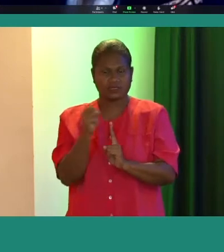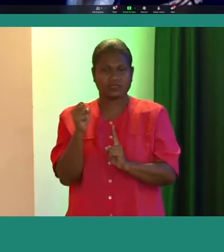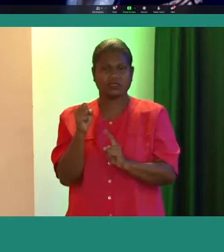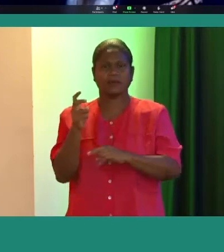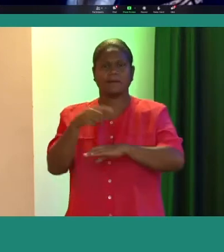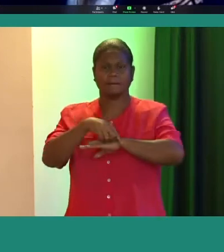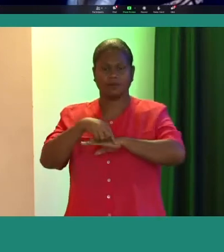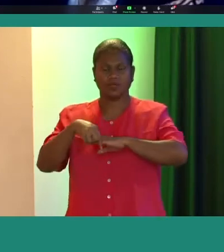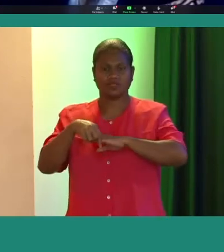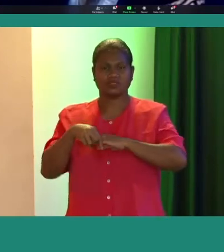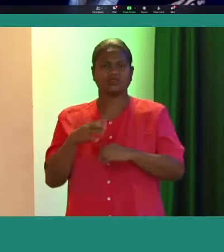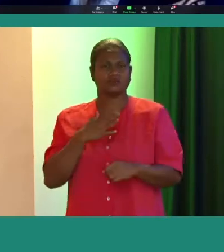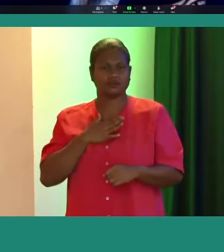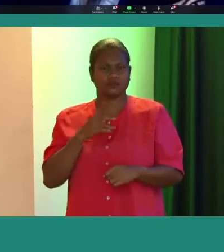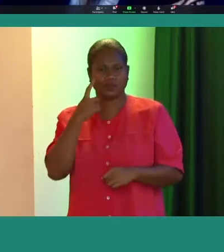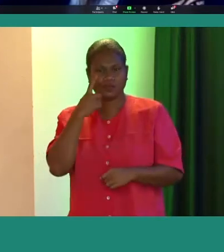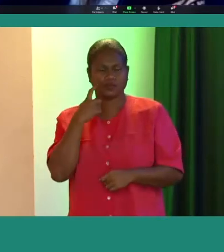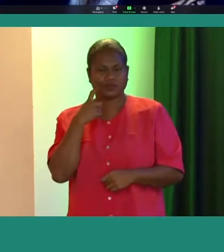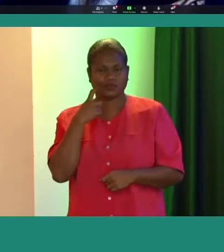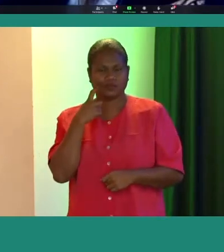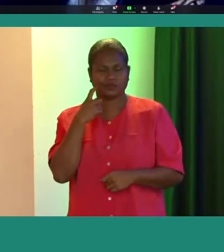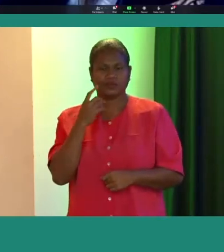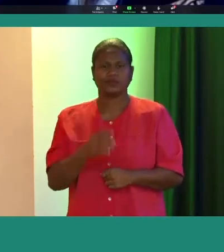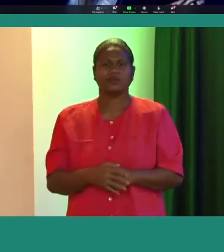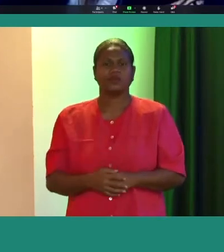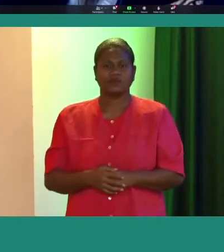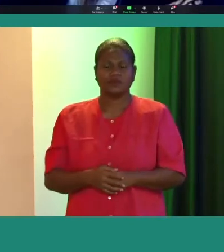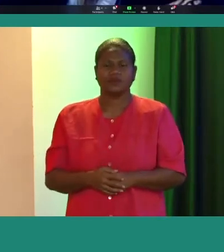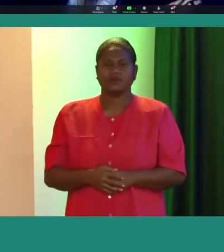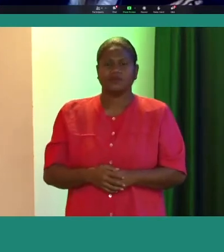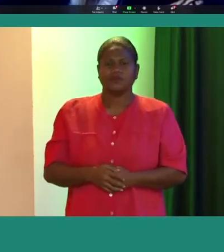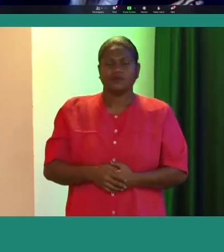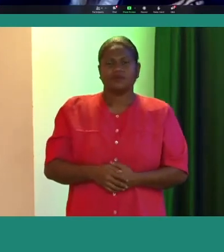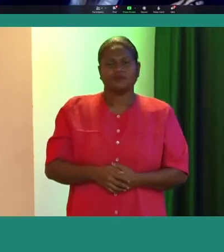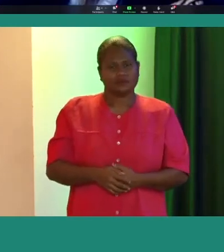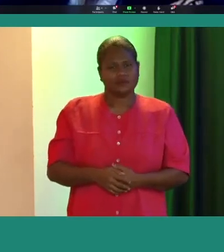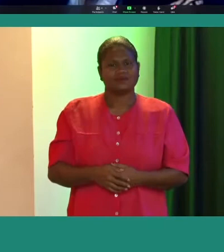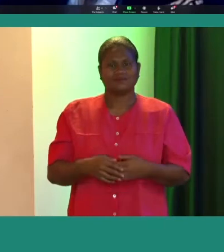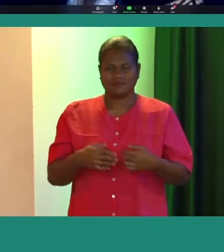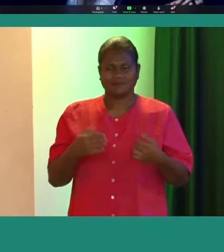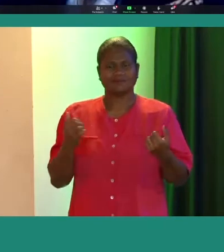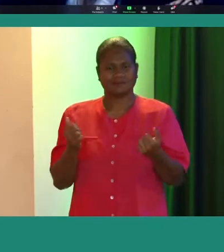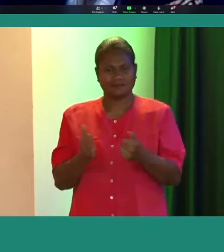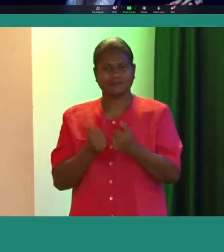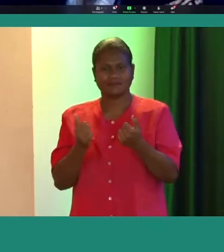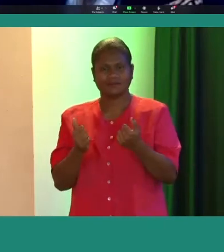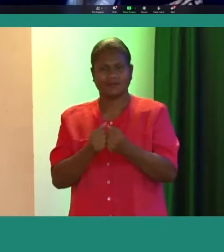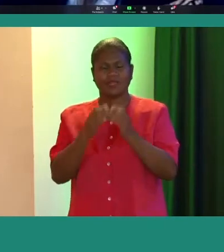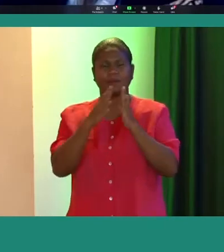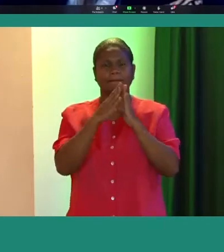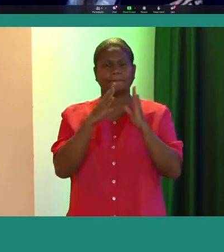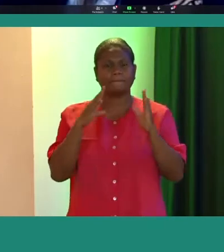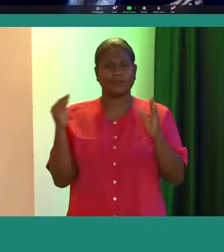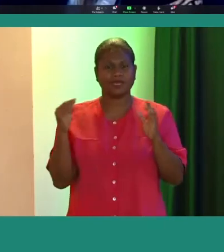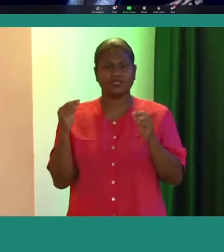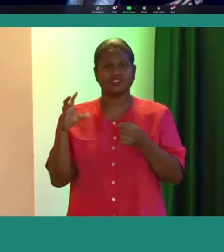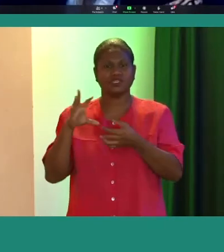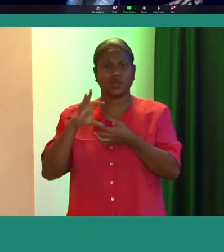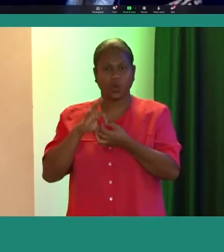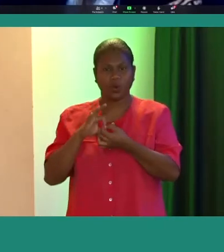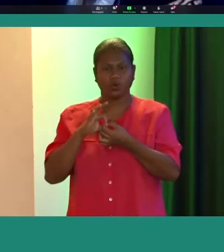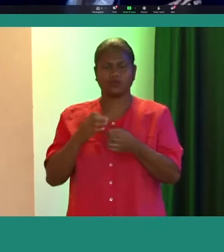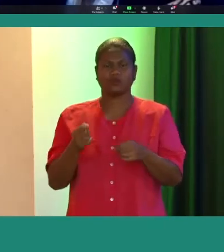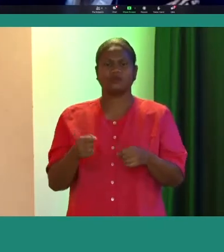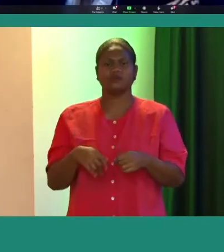to implement. So we have a number of PNG-owned organisations who are trying to